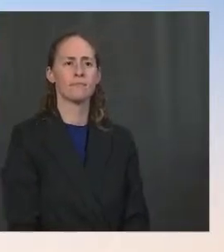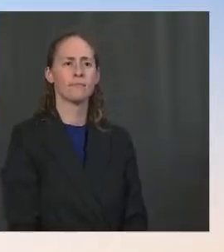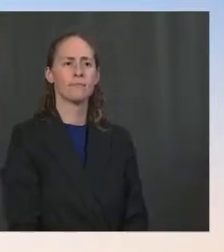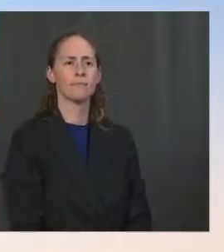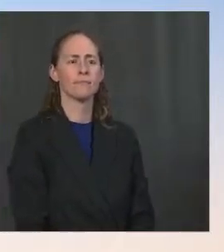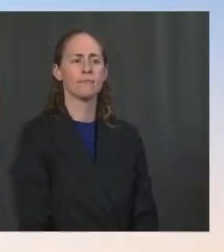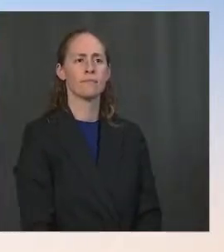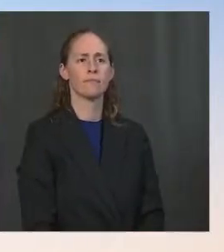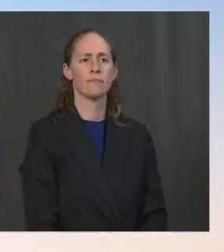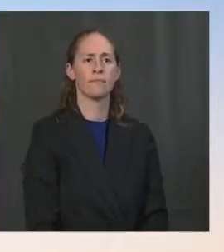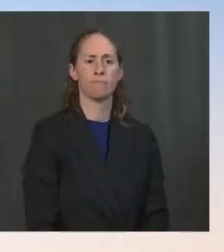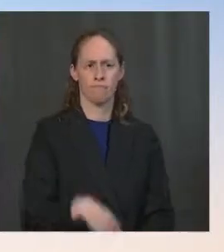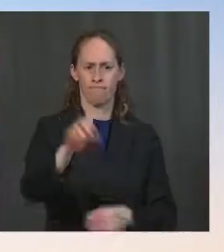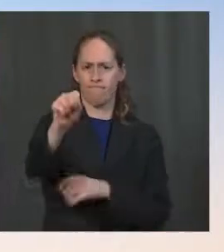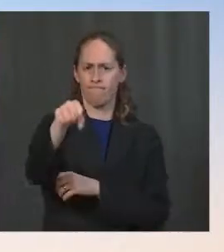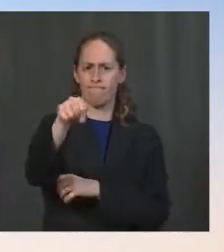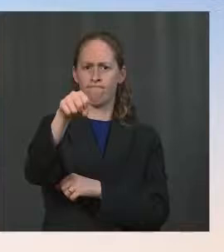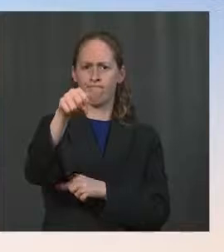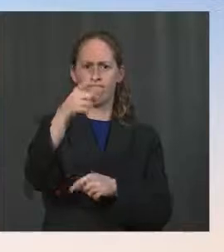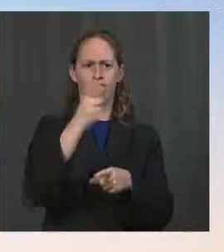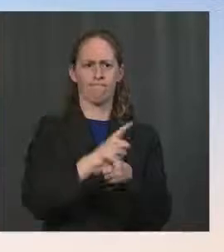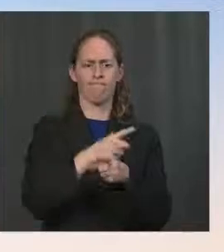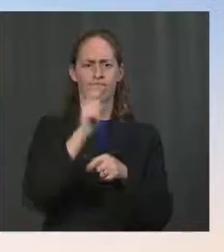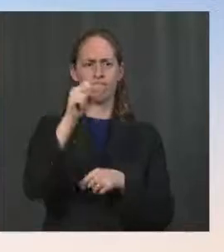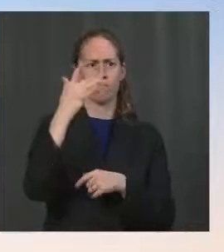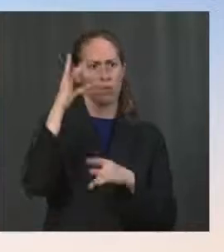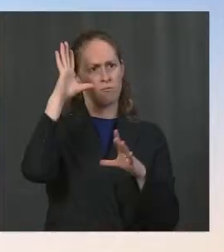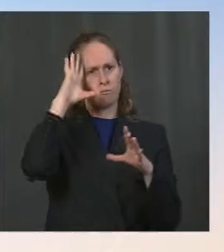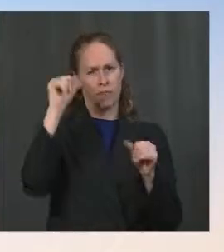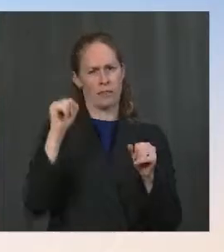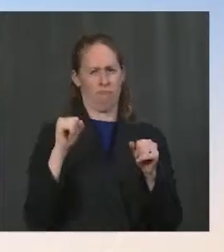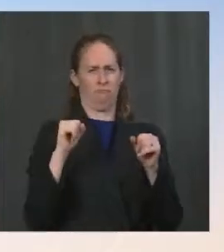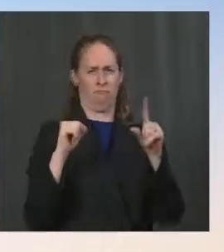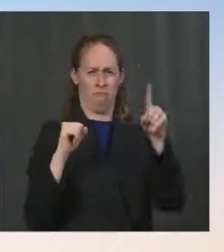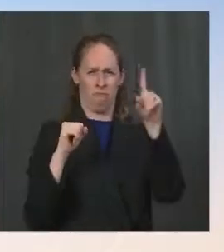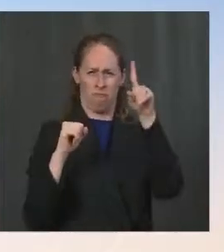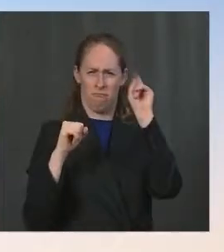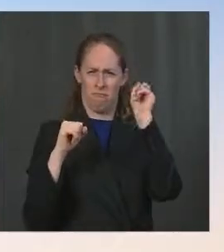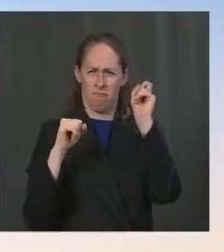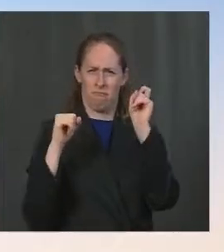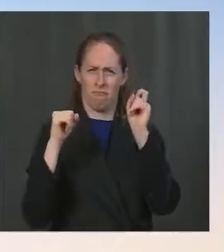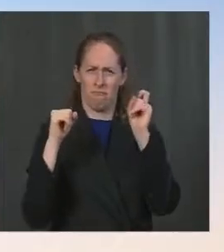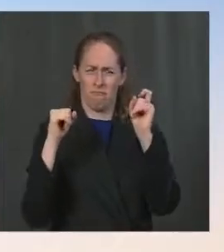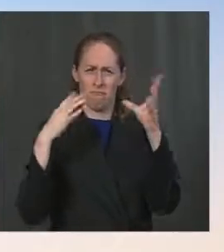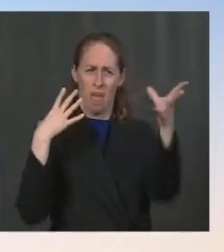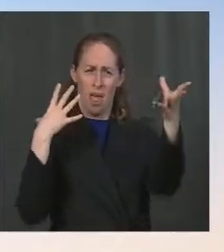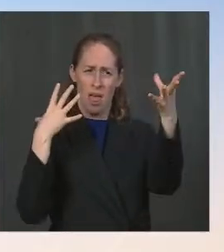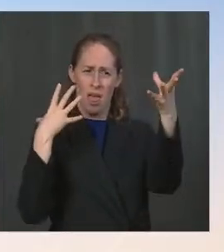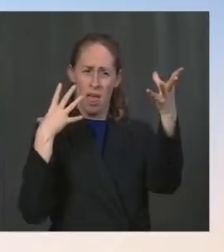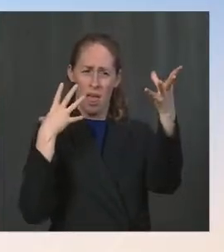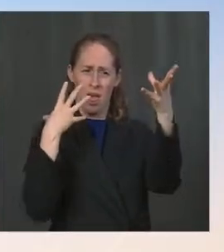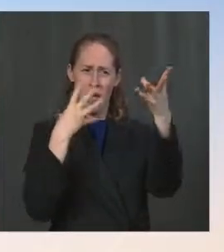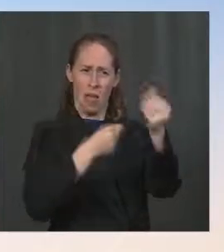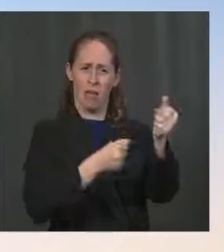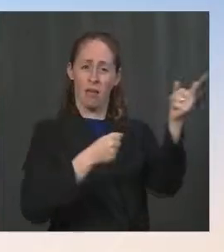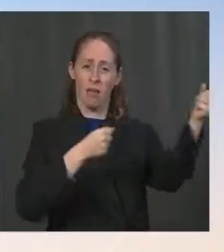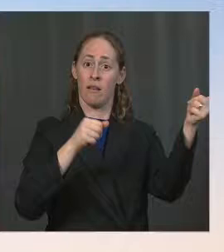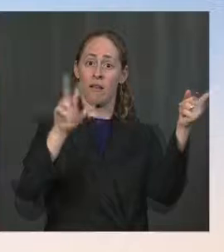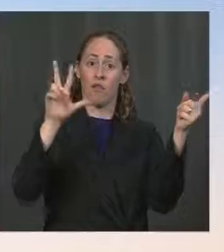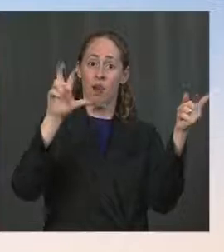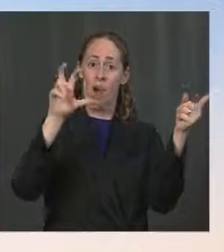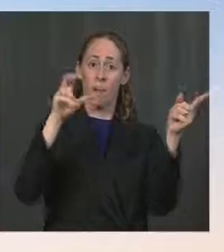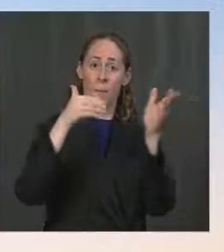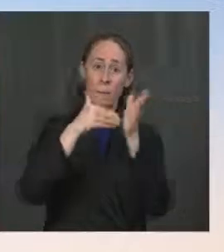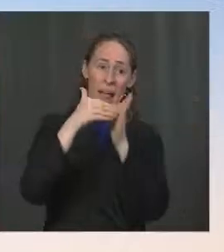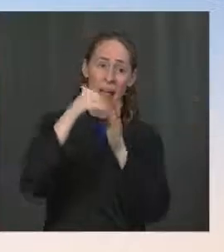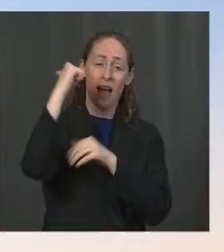did strike the president that we had been spending on average $300 million a day in Afghanistan. $300 million a day. We don't